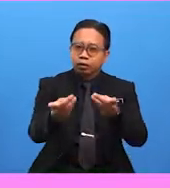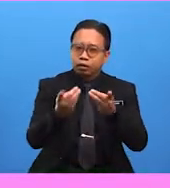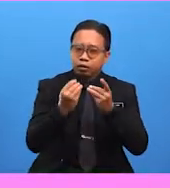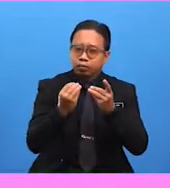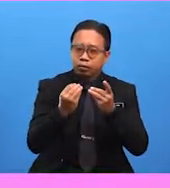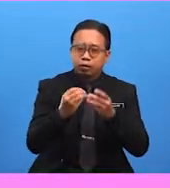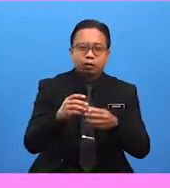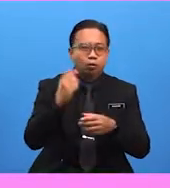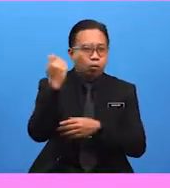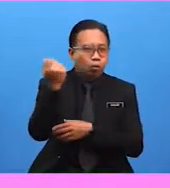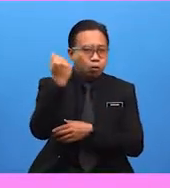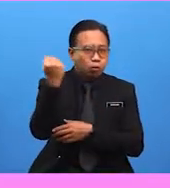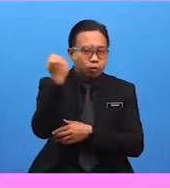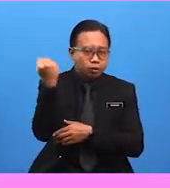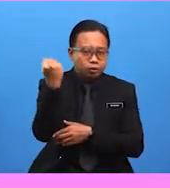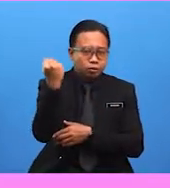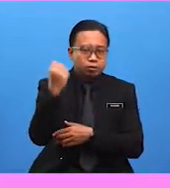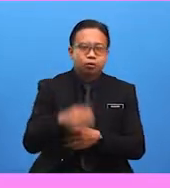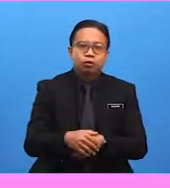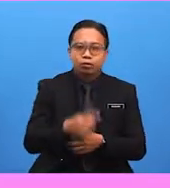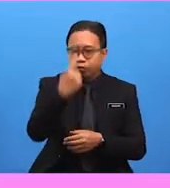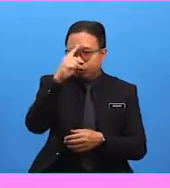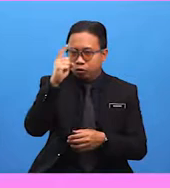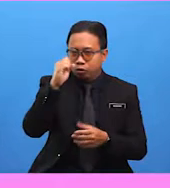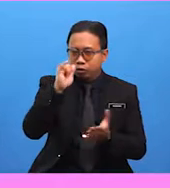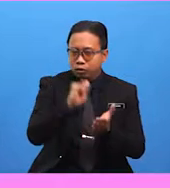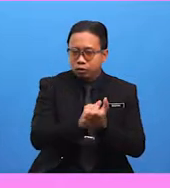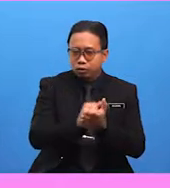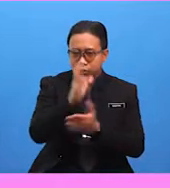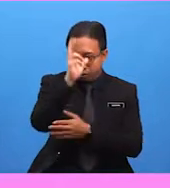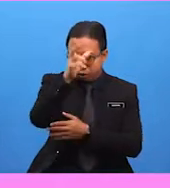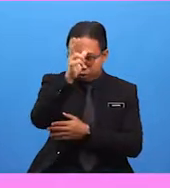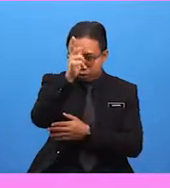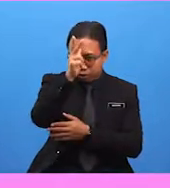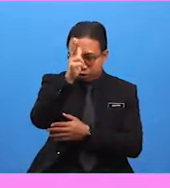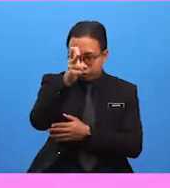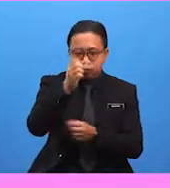is always there for these creative jobs.